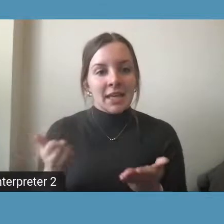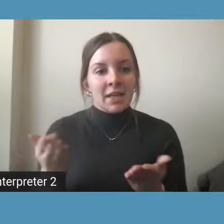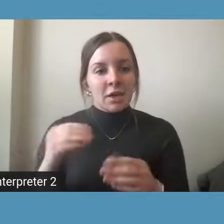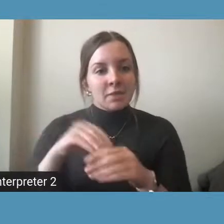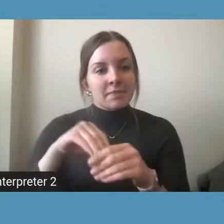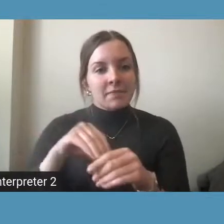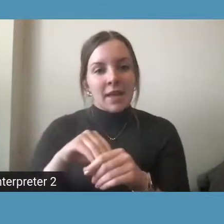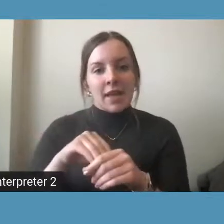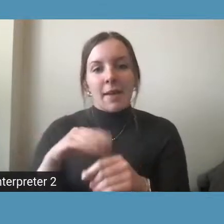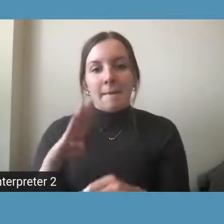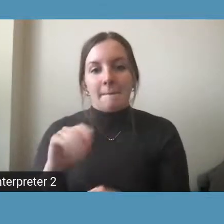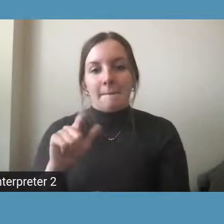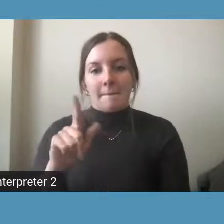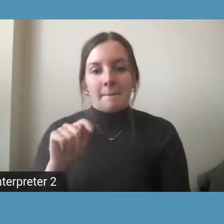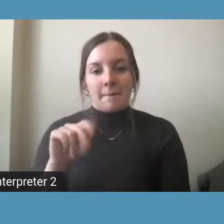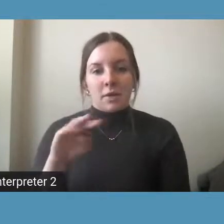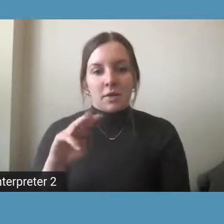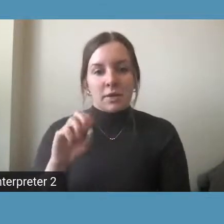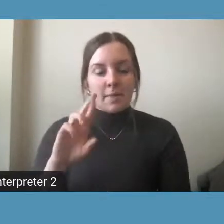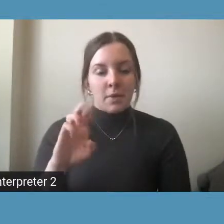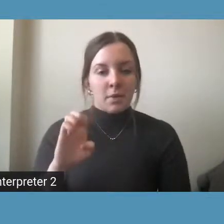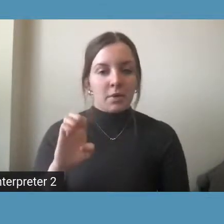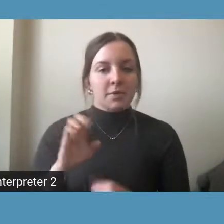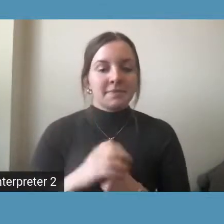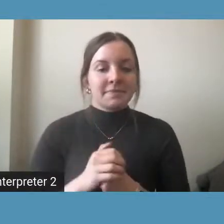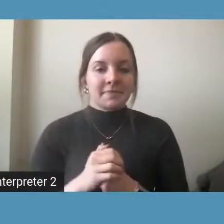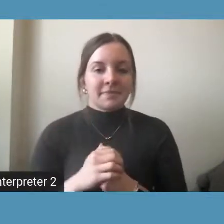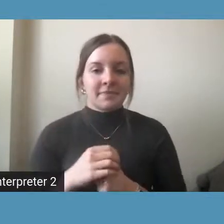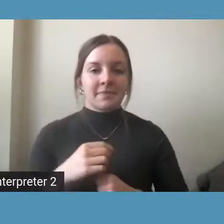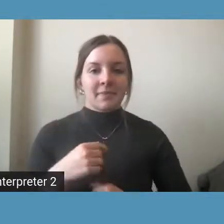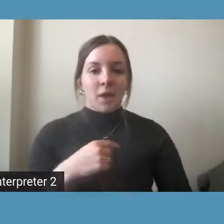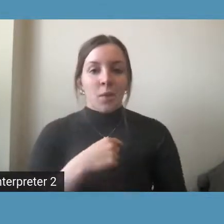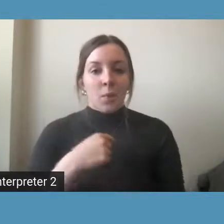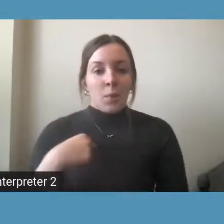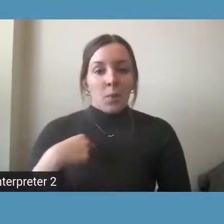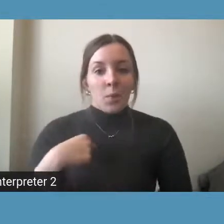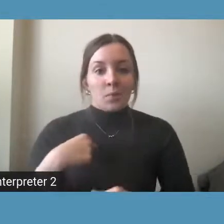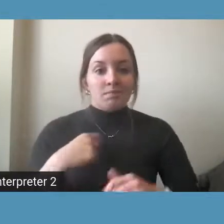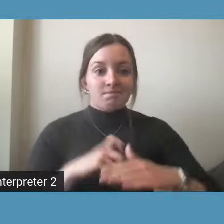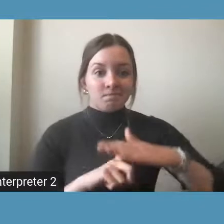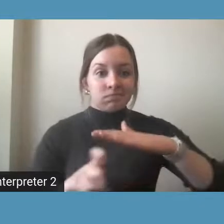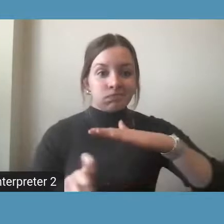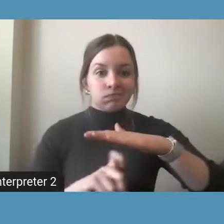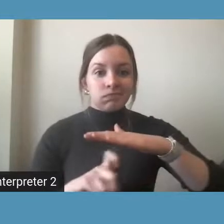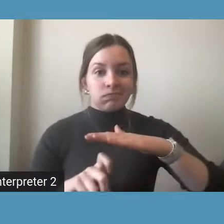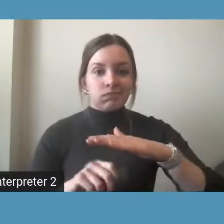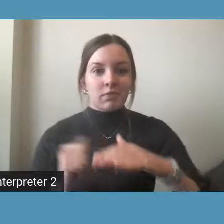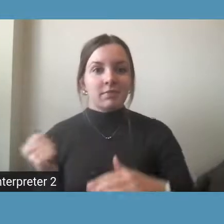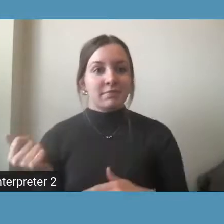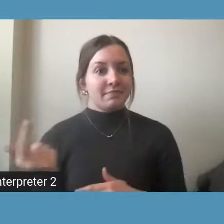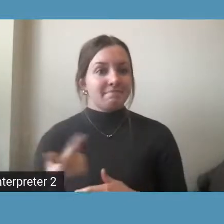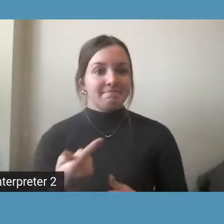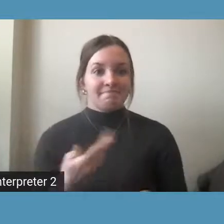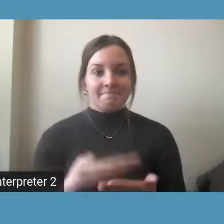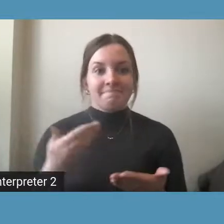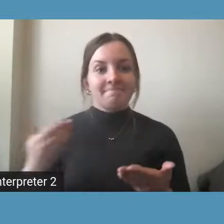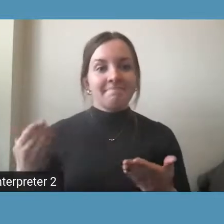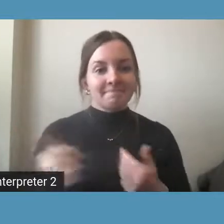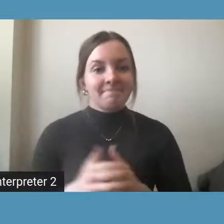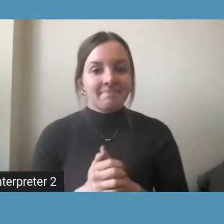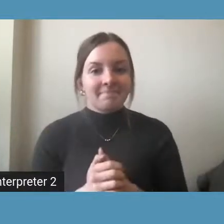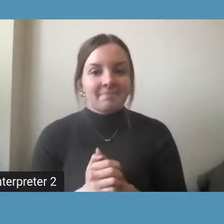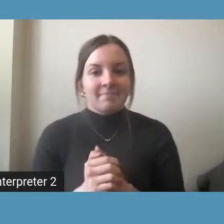around the country and scan all sorts of things. We've been doing this for 25